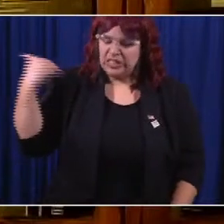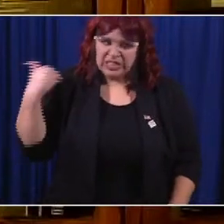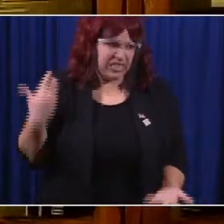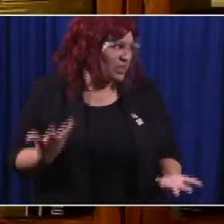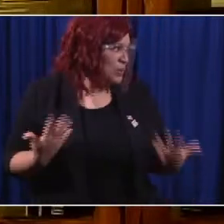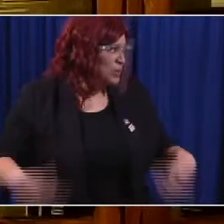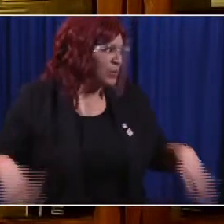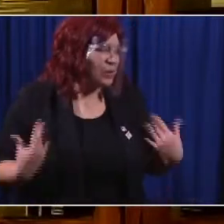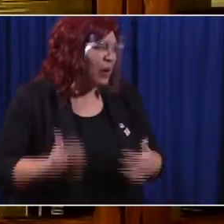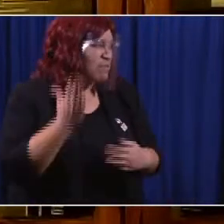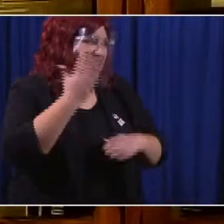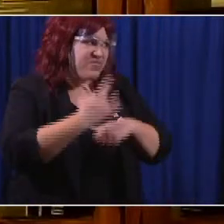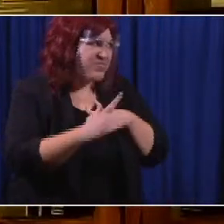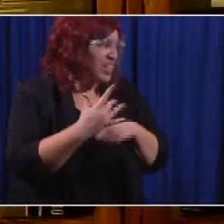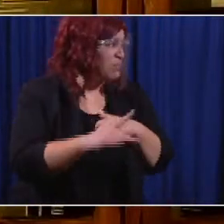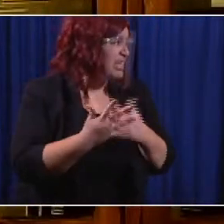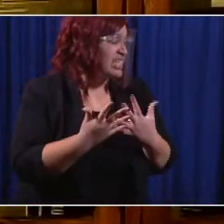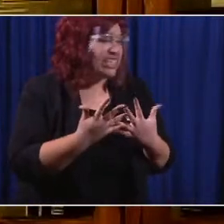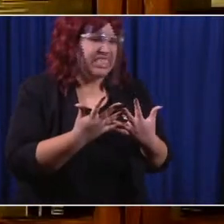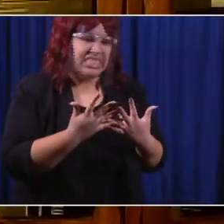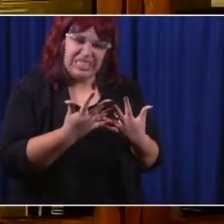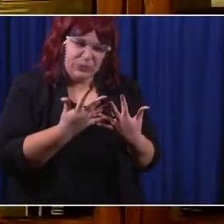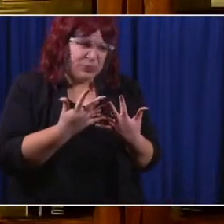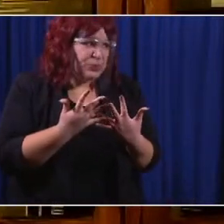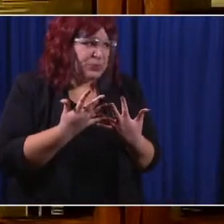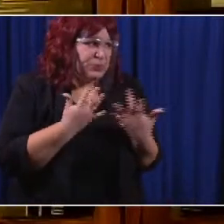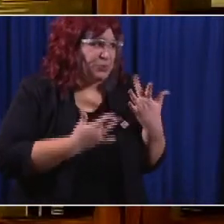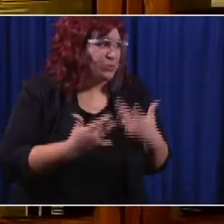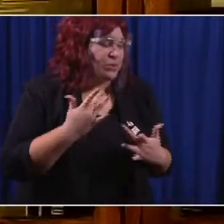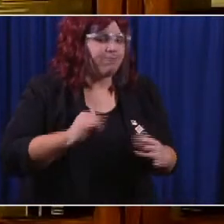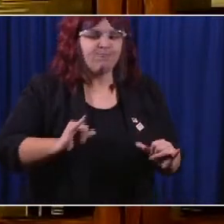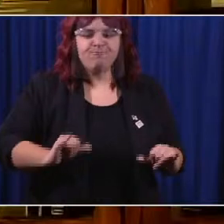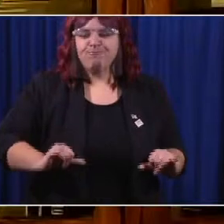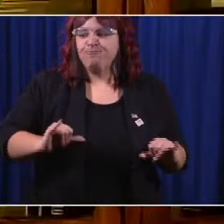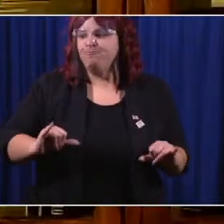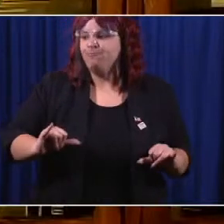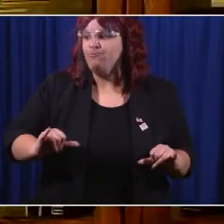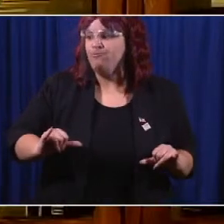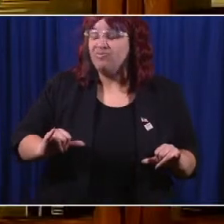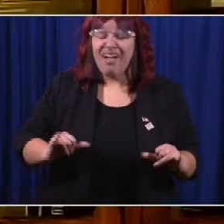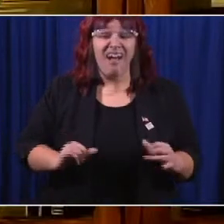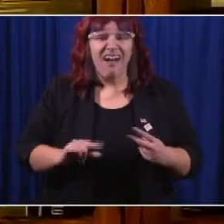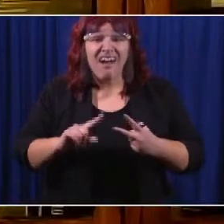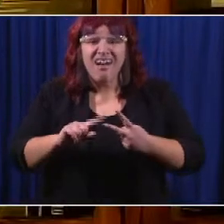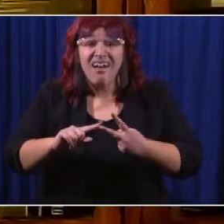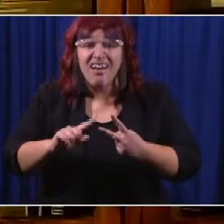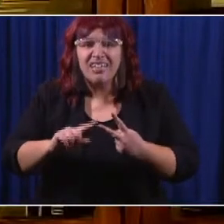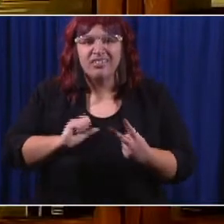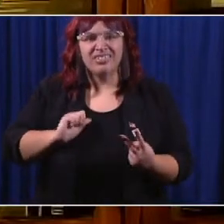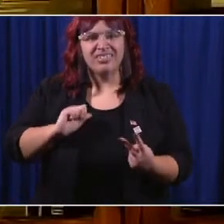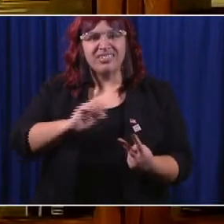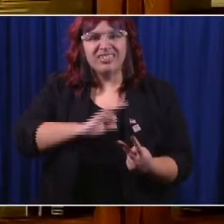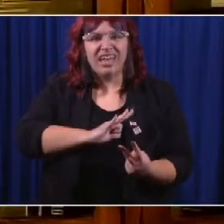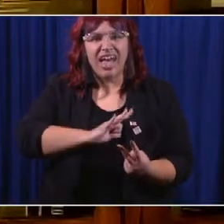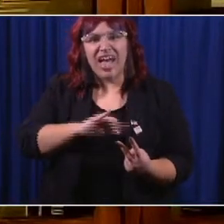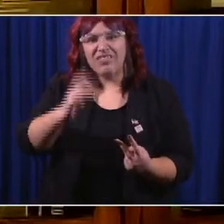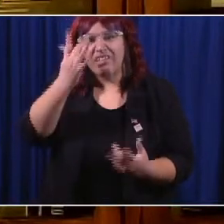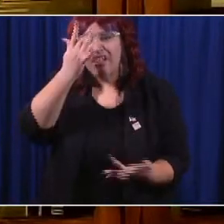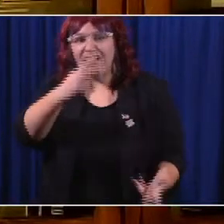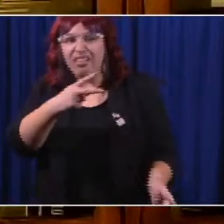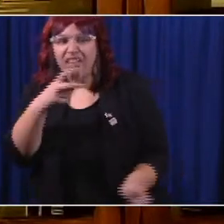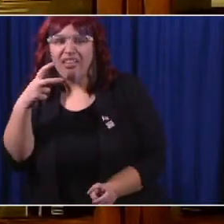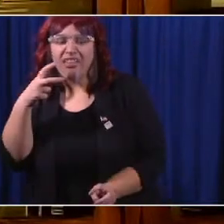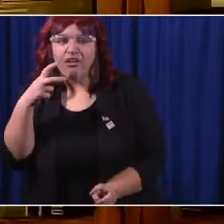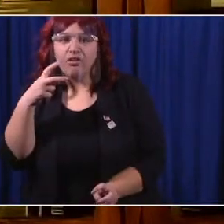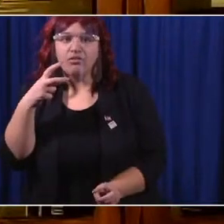patients, specifically because they also have staff that are out ill, nursing staff, physicians, and others. So that's